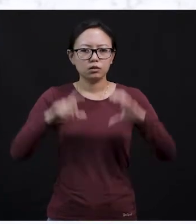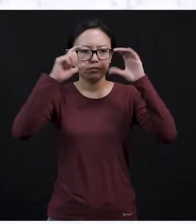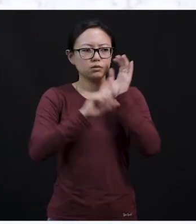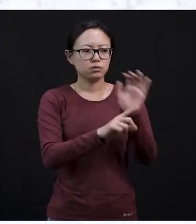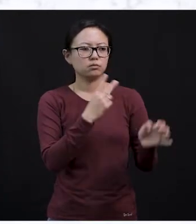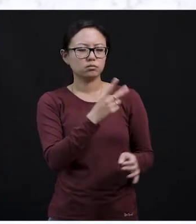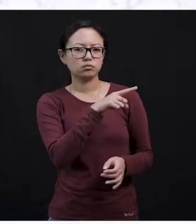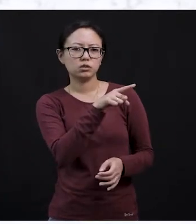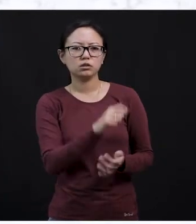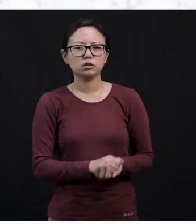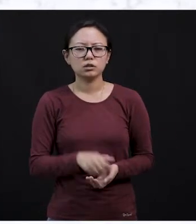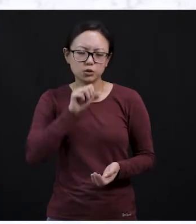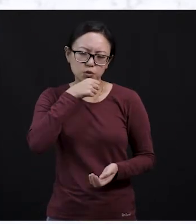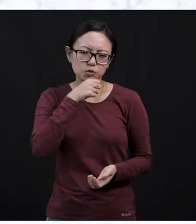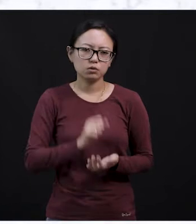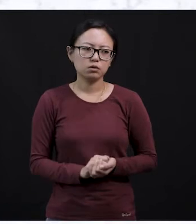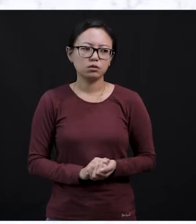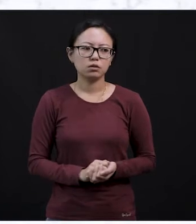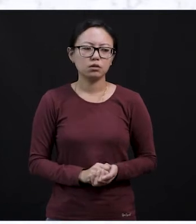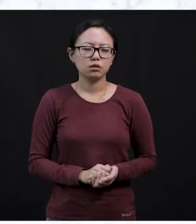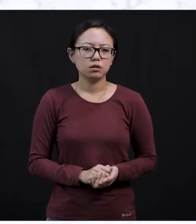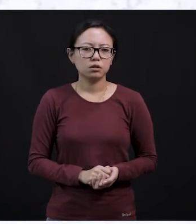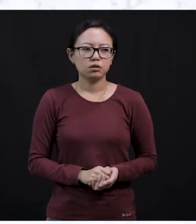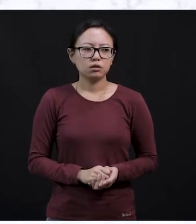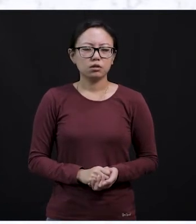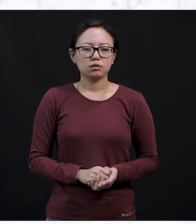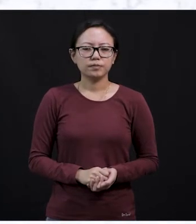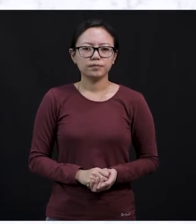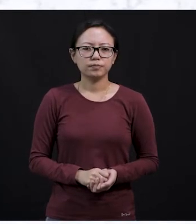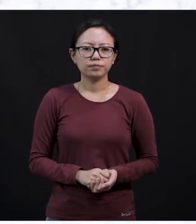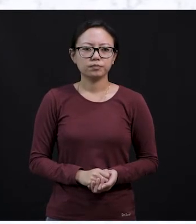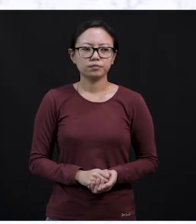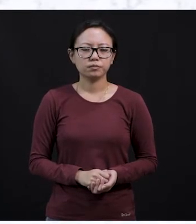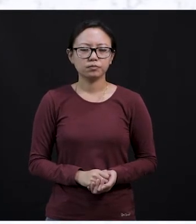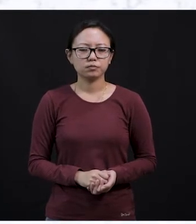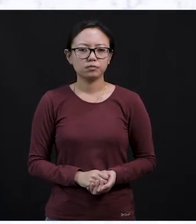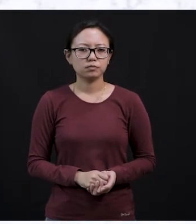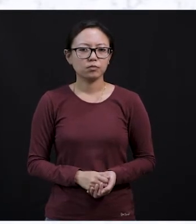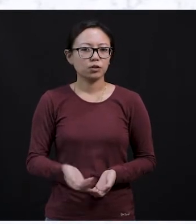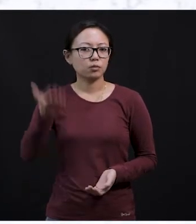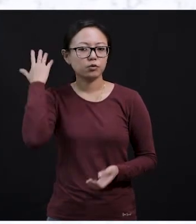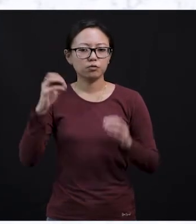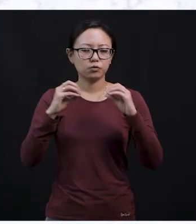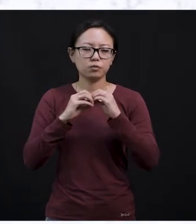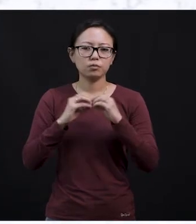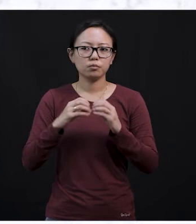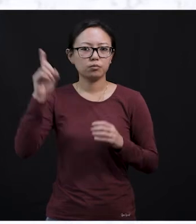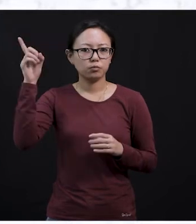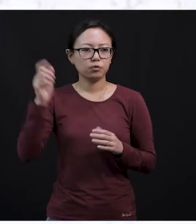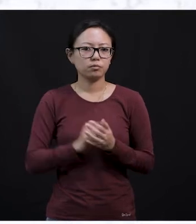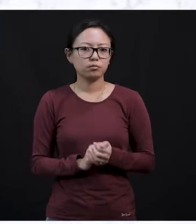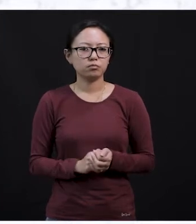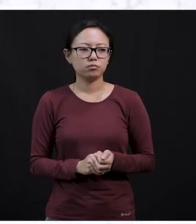get pictures from pre 1947 itself. So this is how the previous Bombay that we called